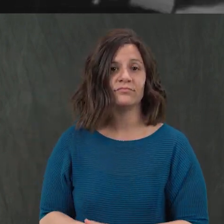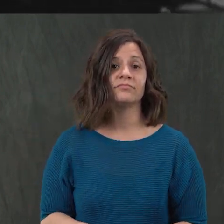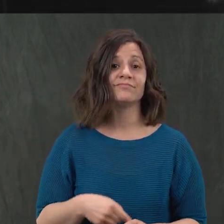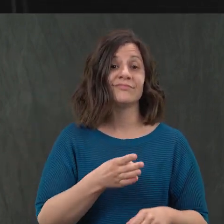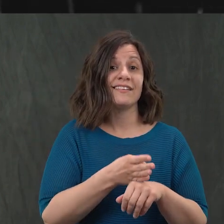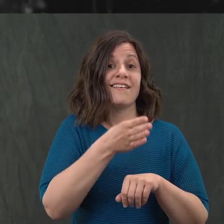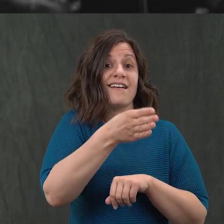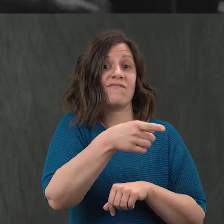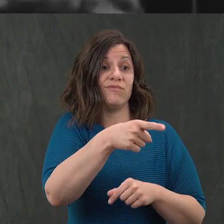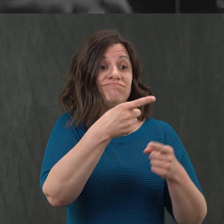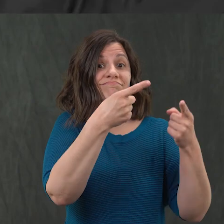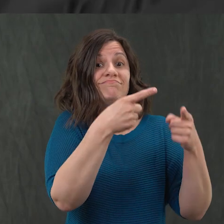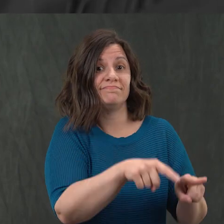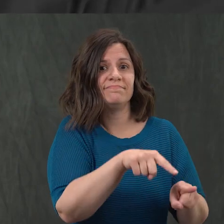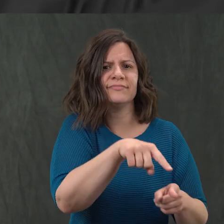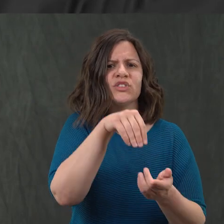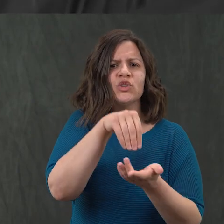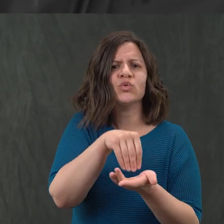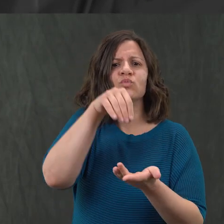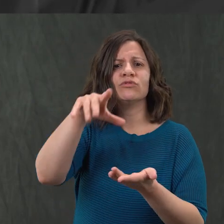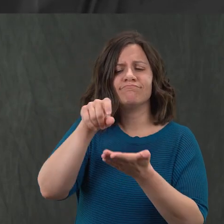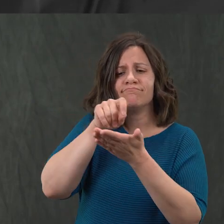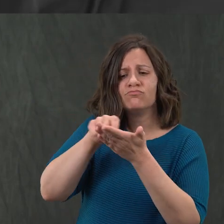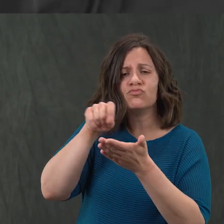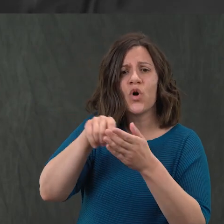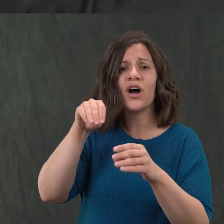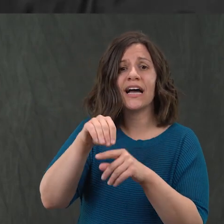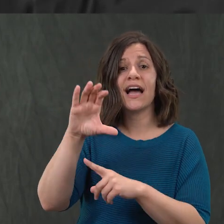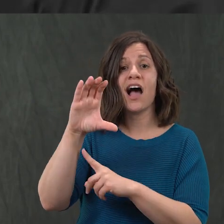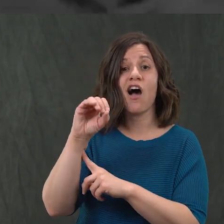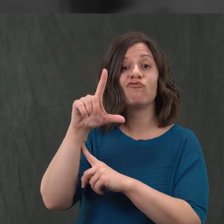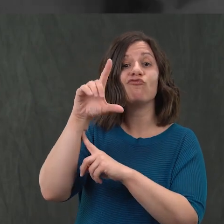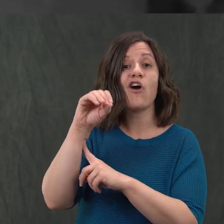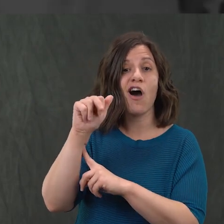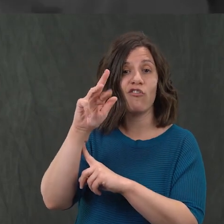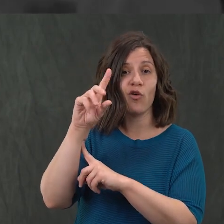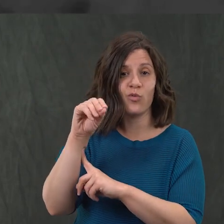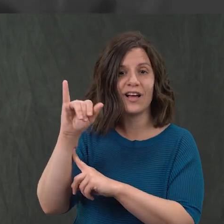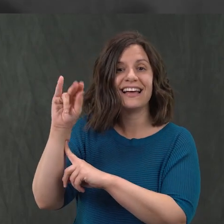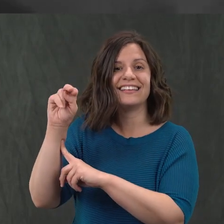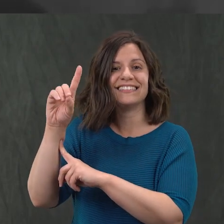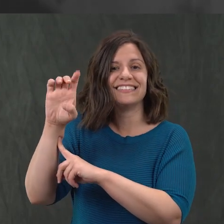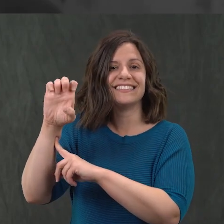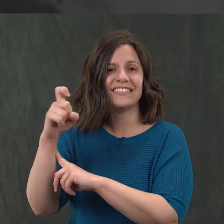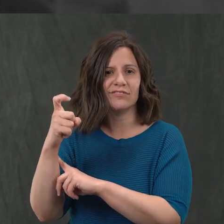Colorado Index article. Afterwards, a student wrote in the Colorado Index,